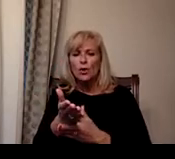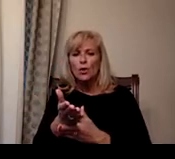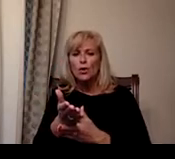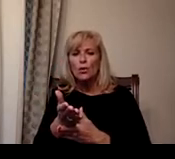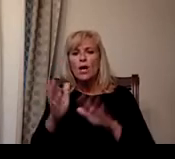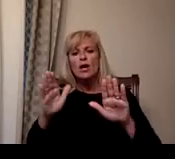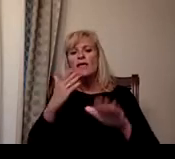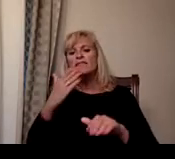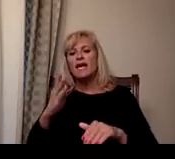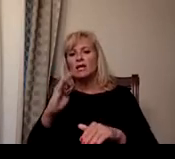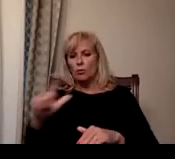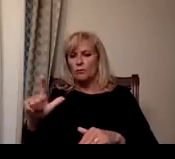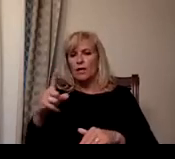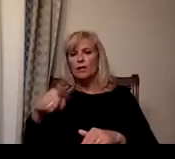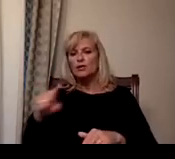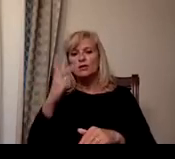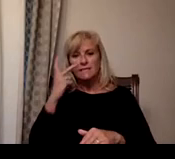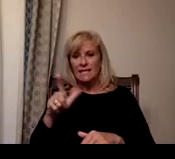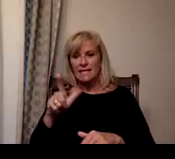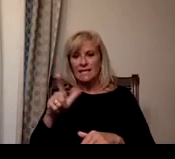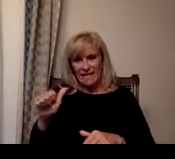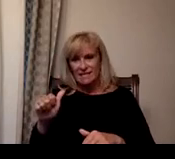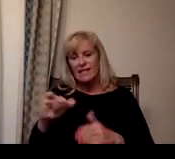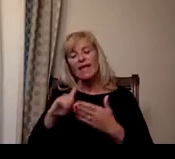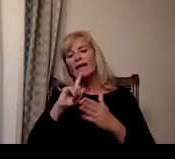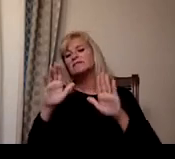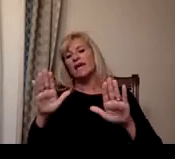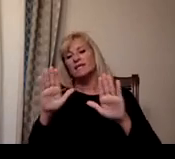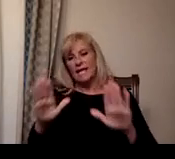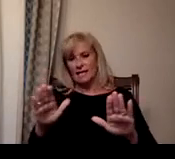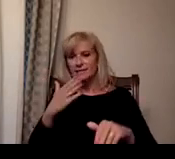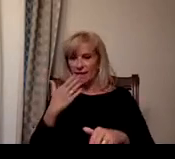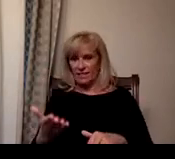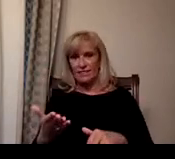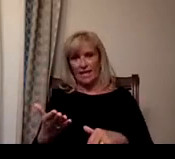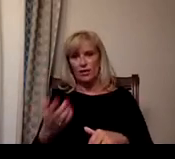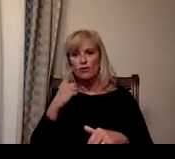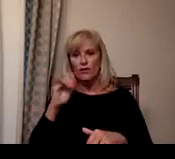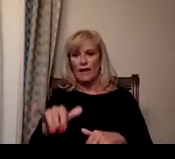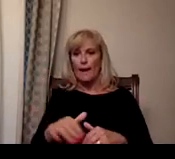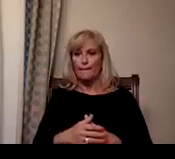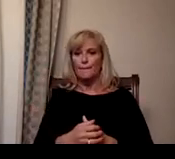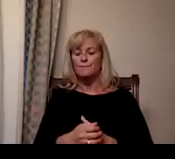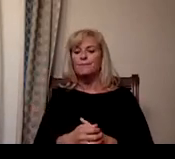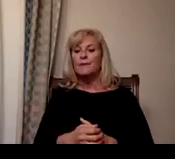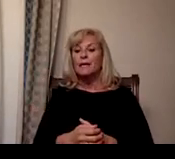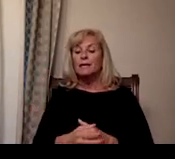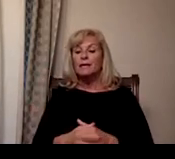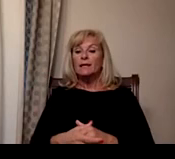Oh, great. Thanks, Bill. Thanks. You guys are seeing Lisa. That is fantastic. Thank you for that.